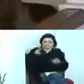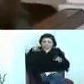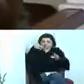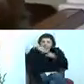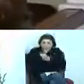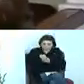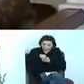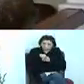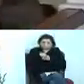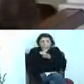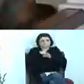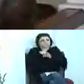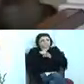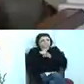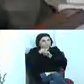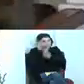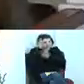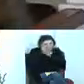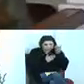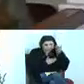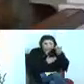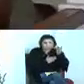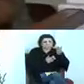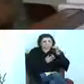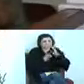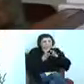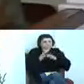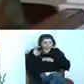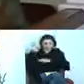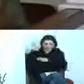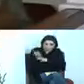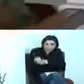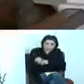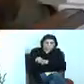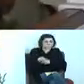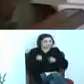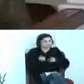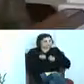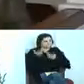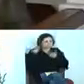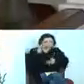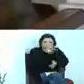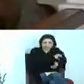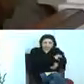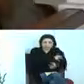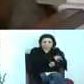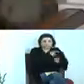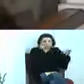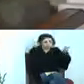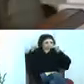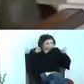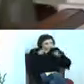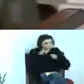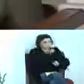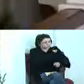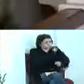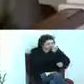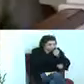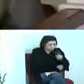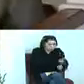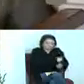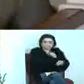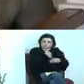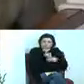a force, to be an expression of power and dominion and authority in my